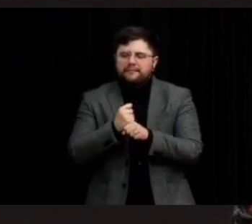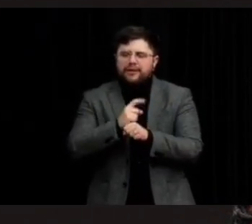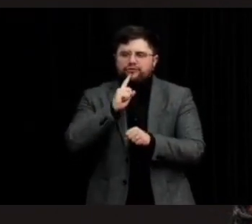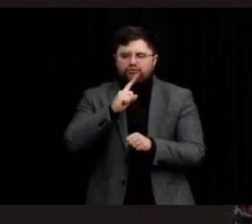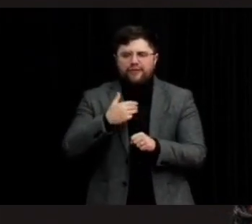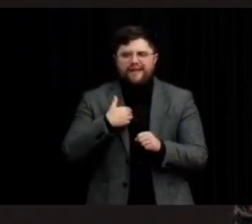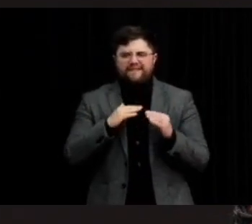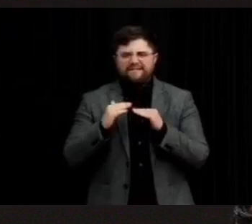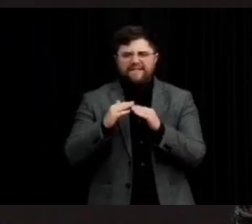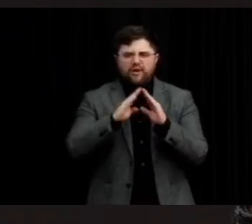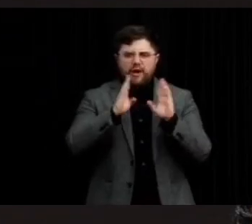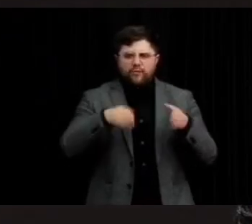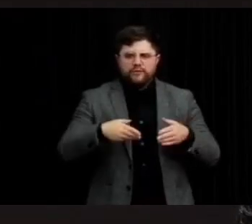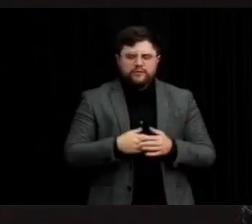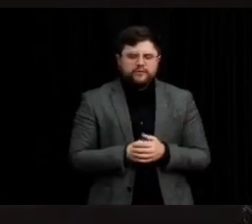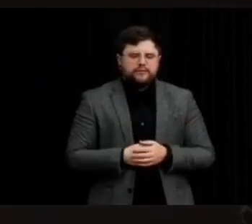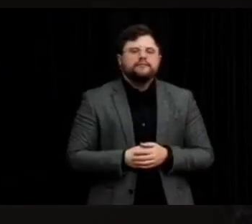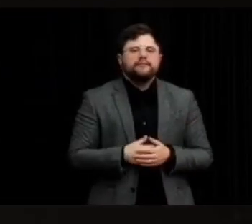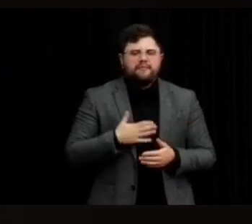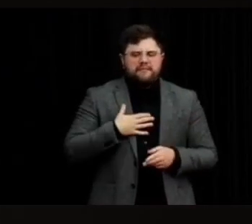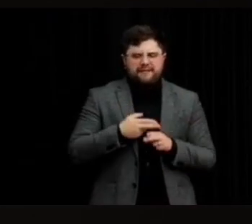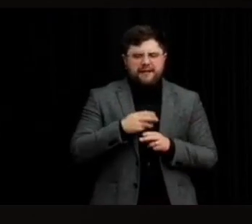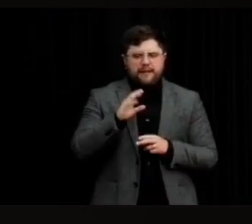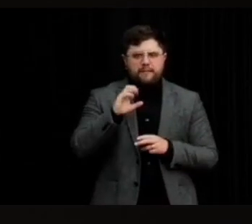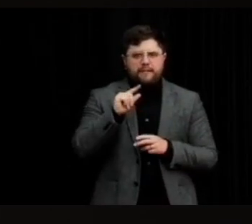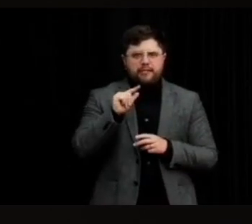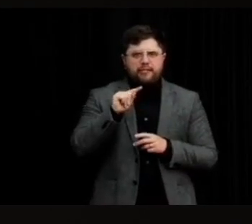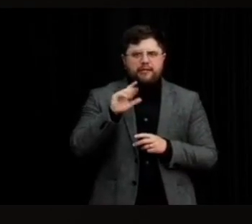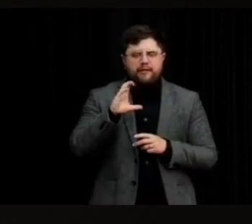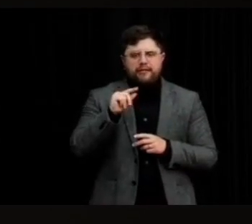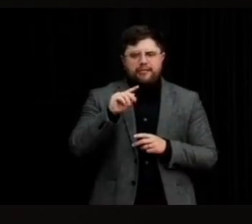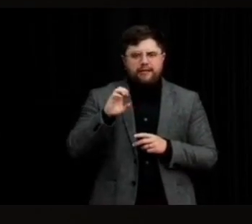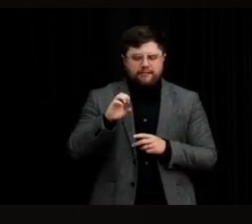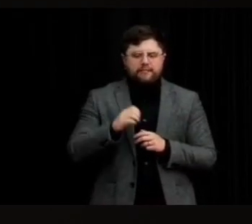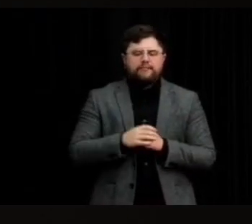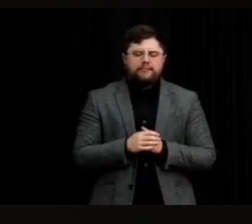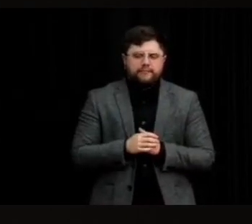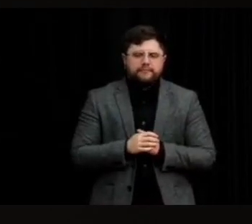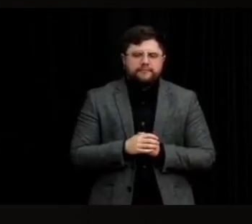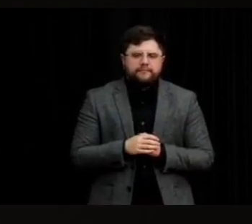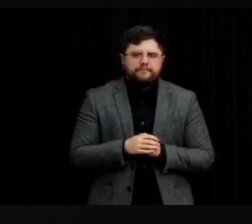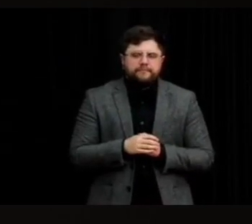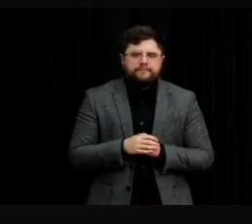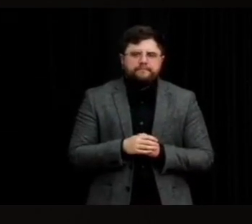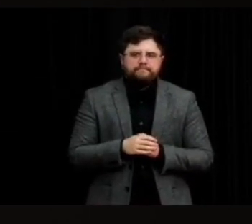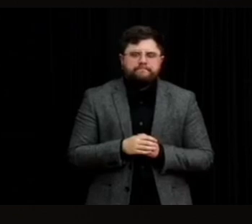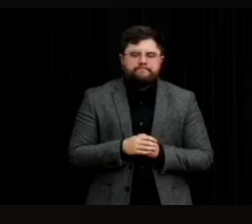housing? So my name is Colette Massengale. So my